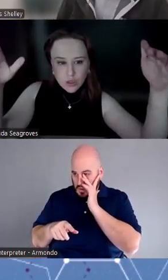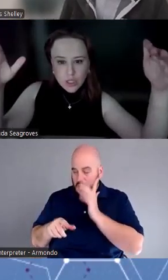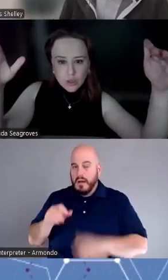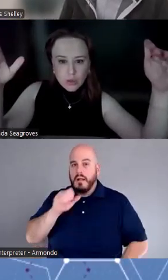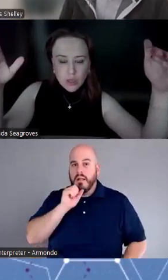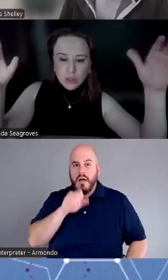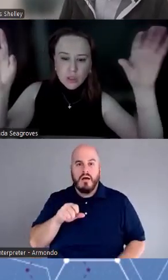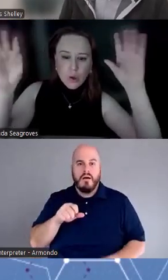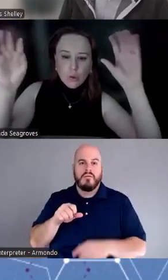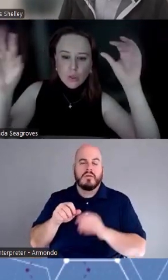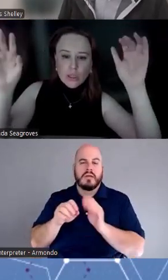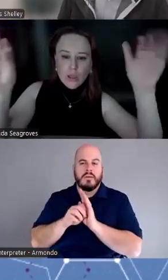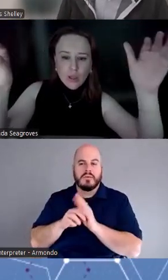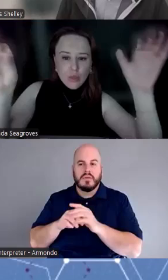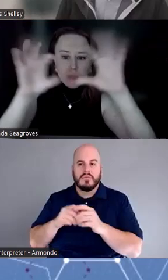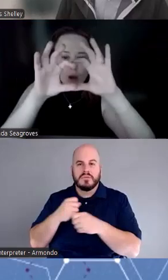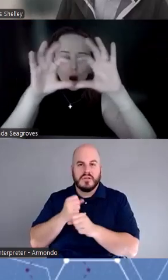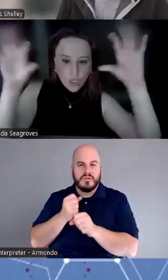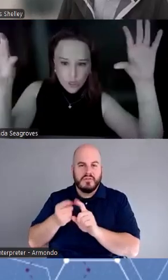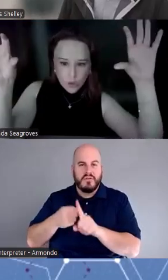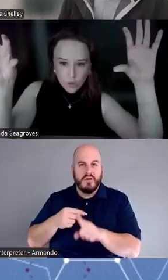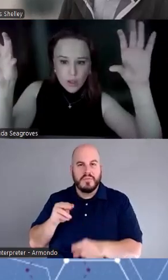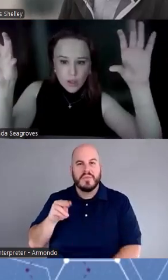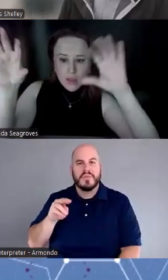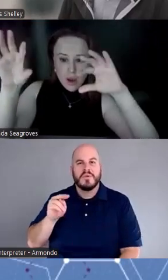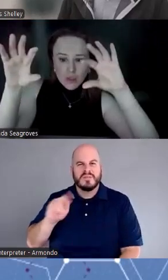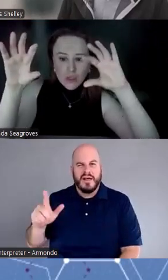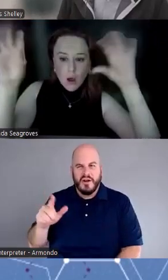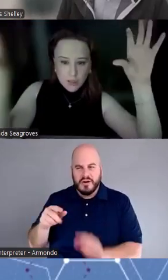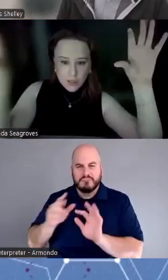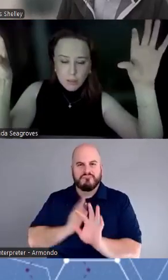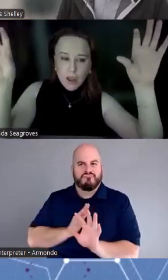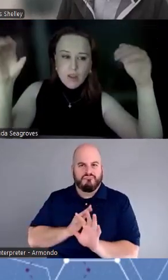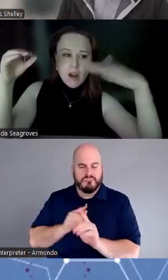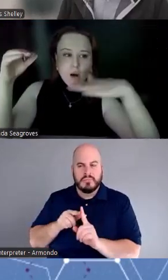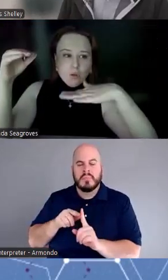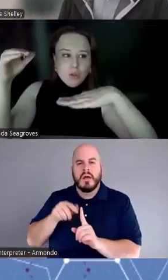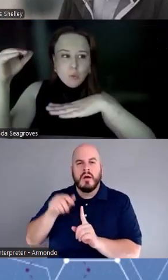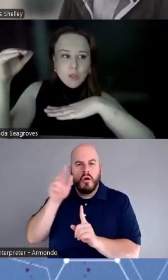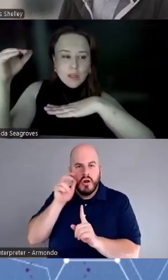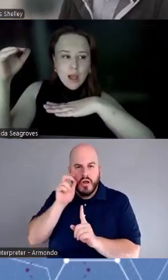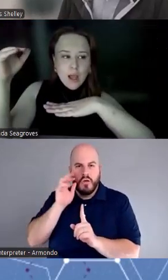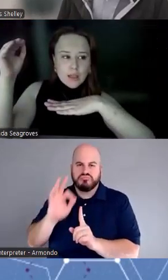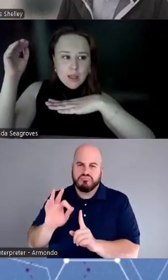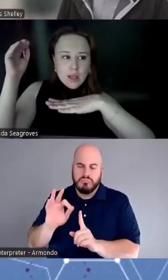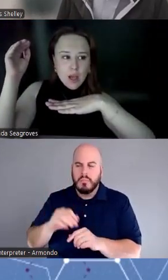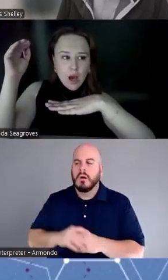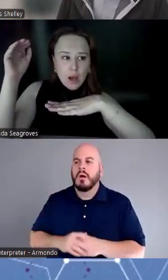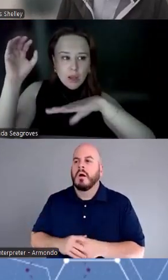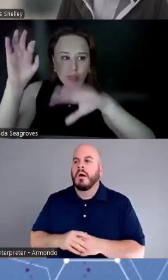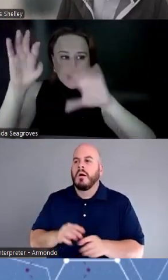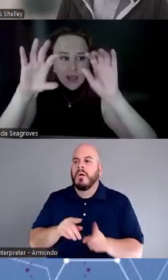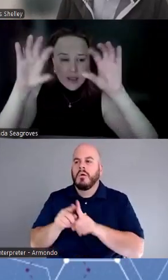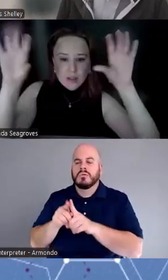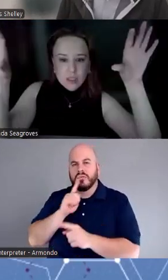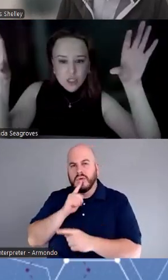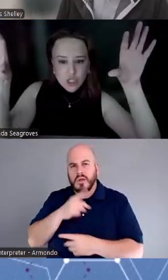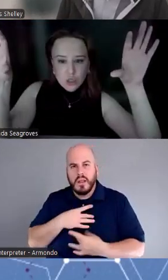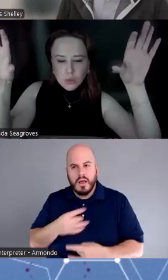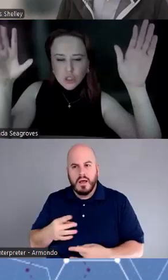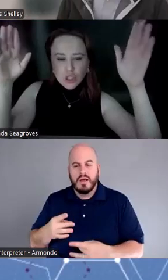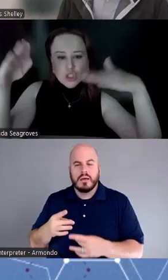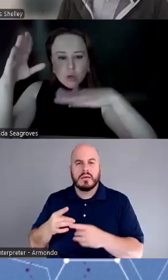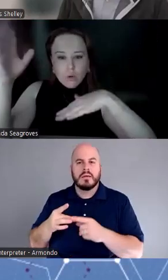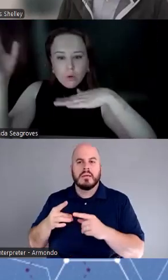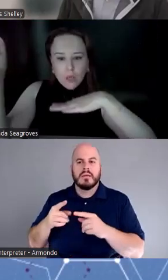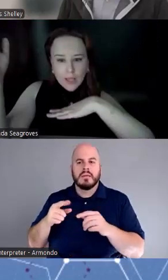AI generated newsletter. So I really liked the audio. That was awesome. And then I also really liked like the in this